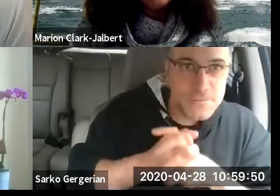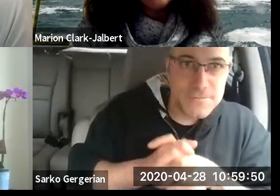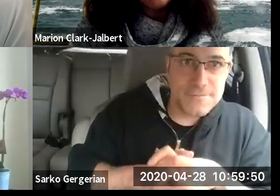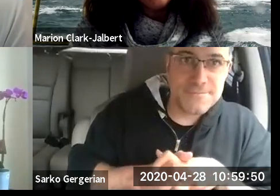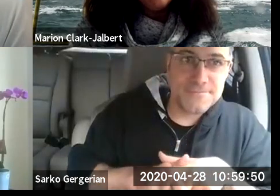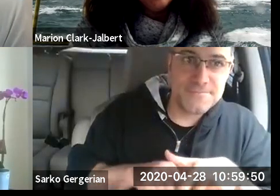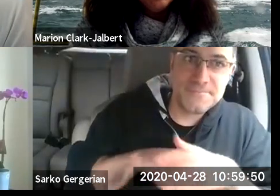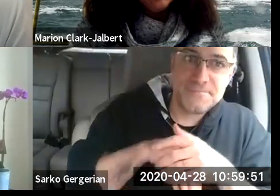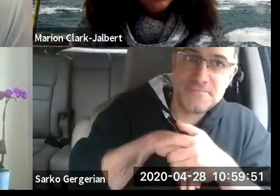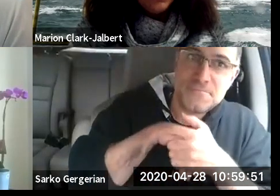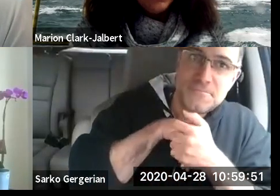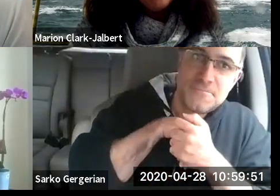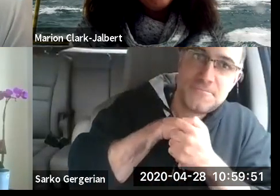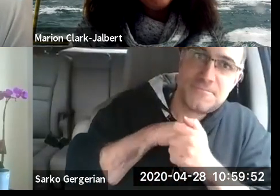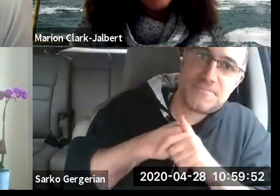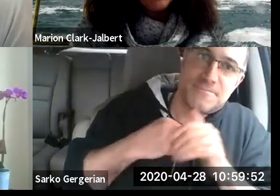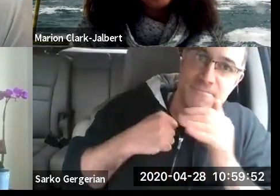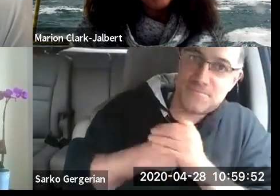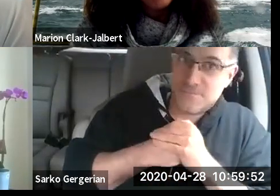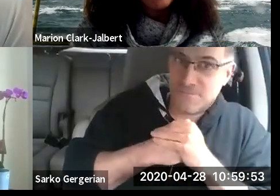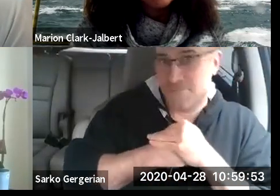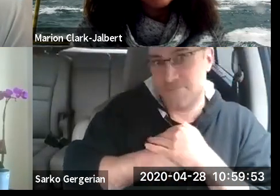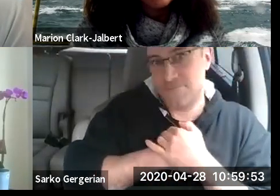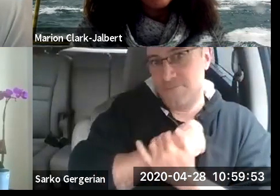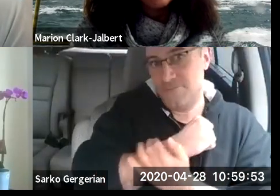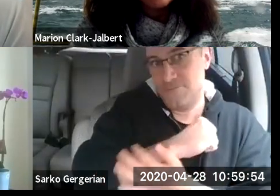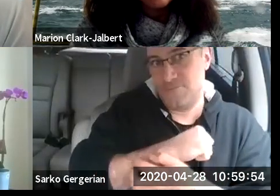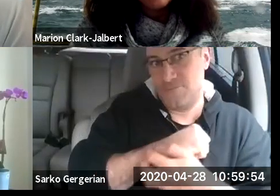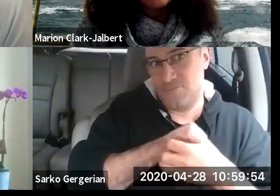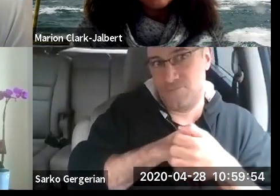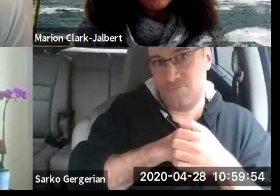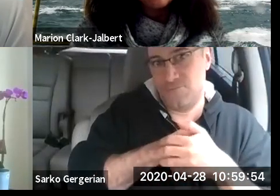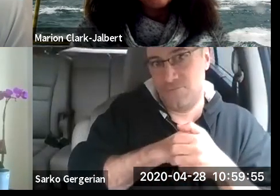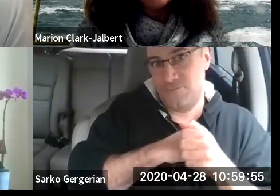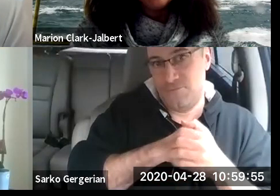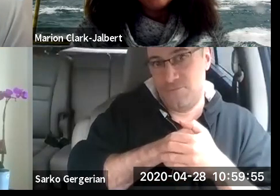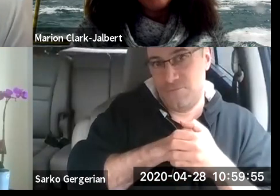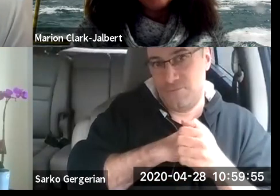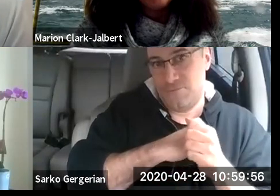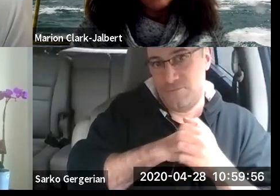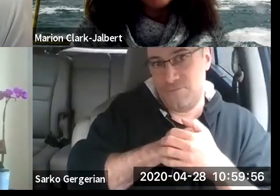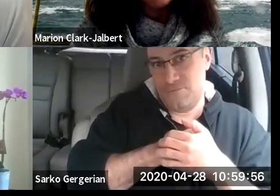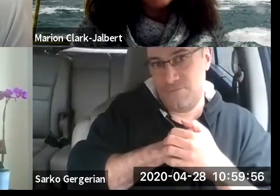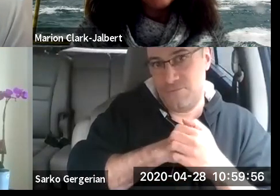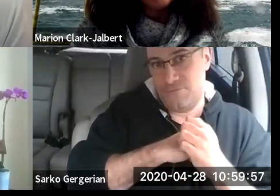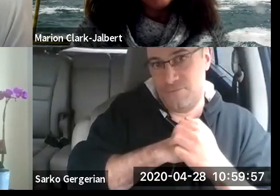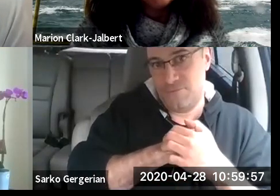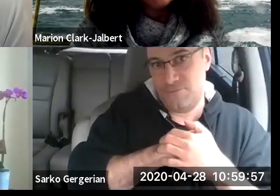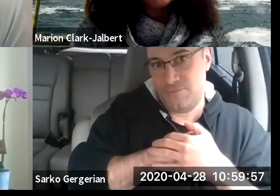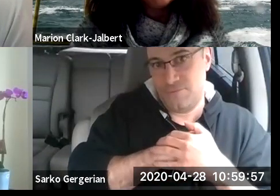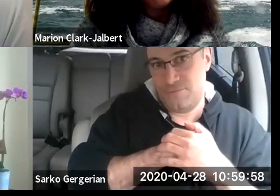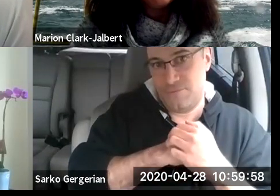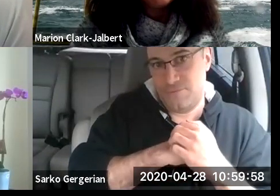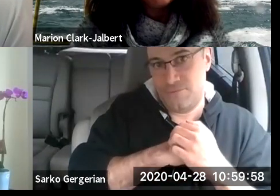it into whatever photo editor and you go into the pixel size and type in 400, save it.